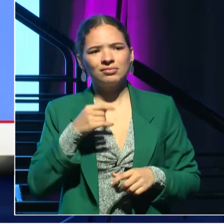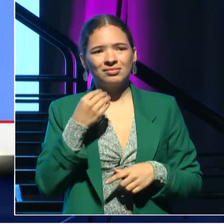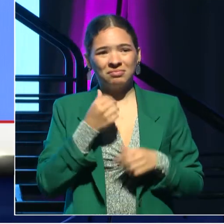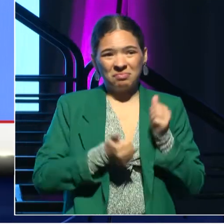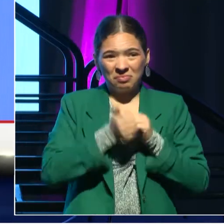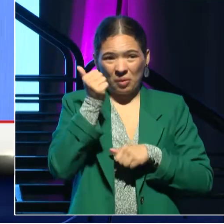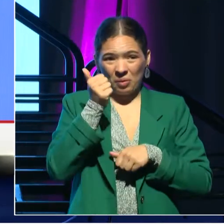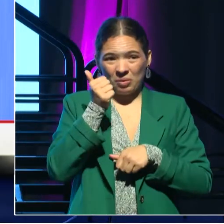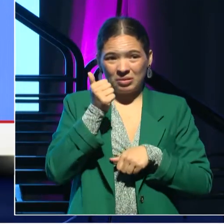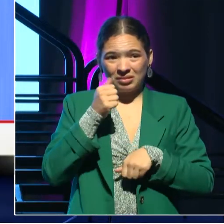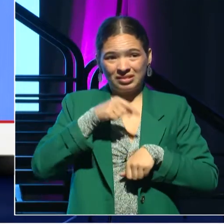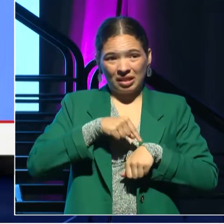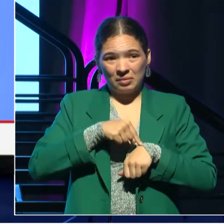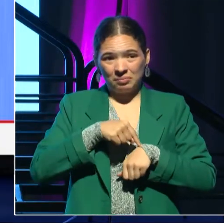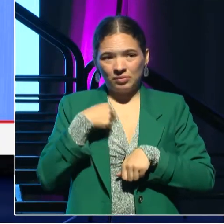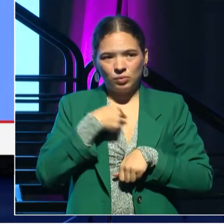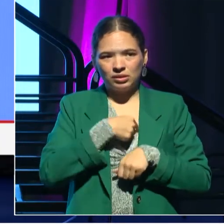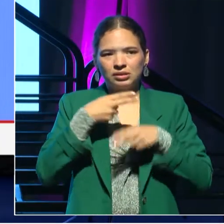you so much, and welcome.